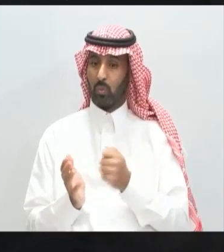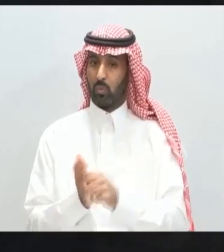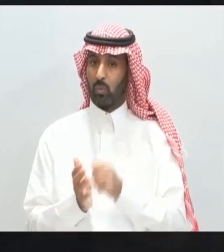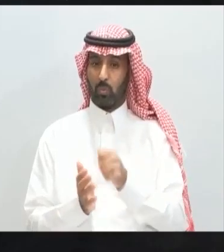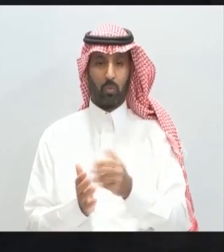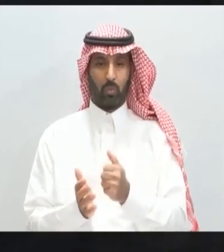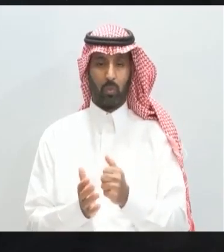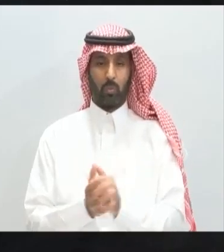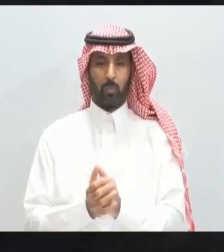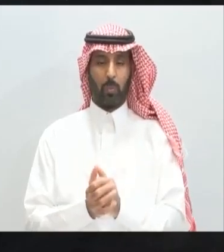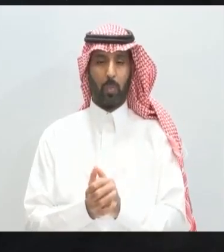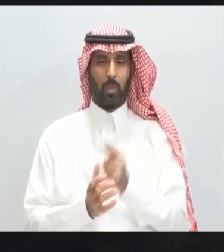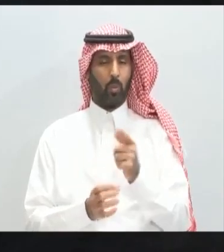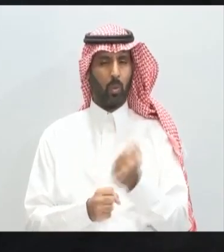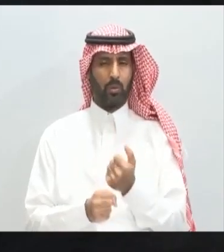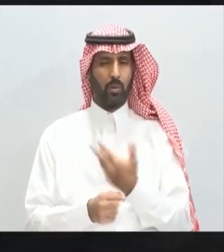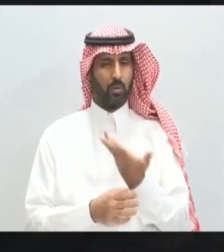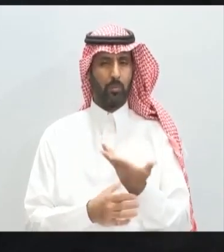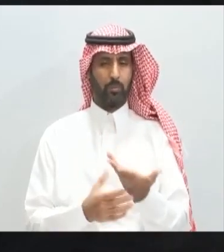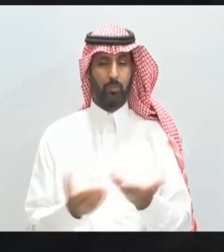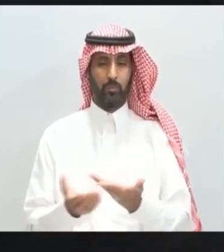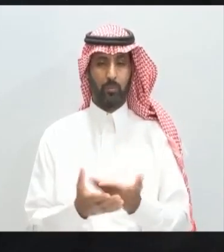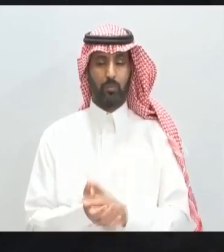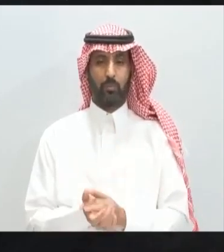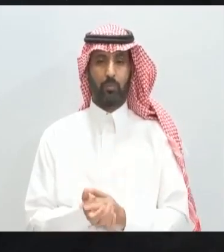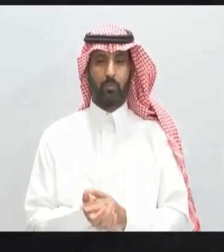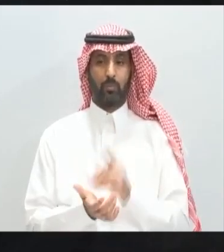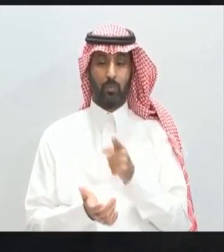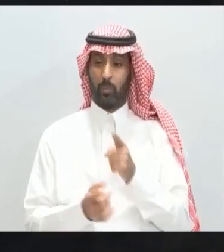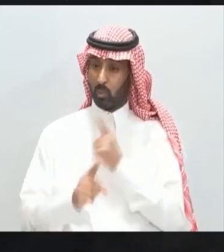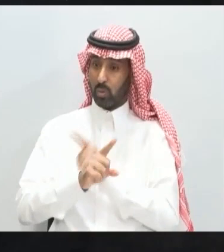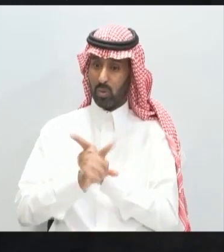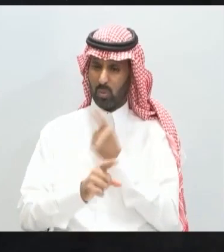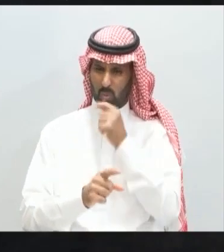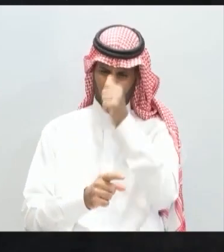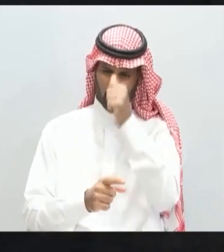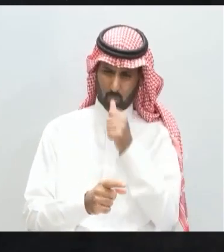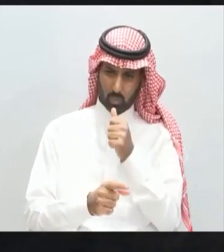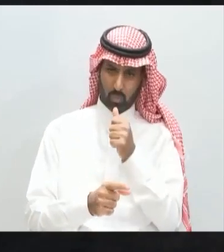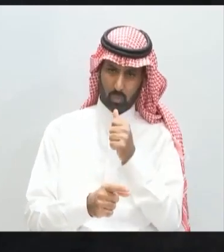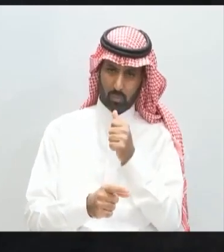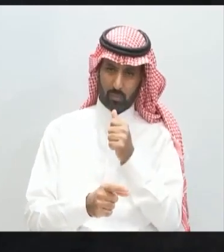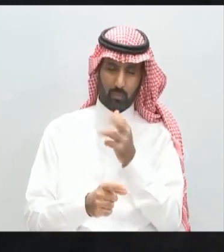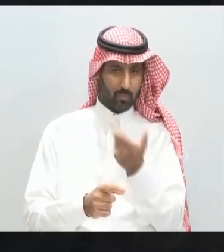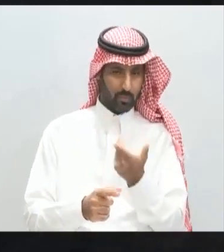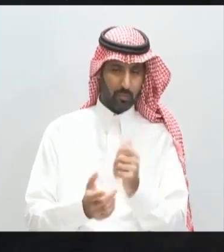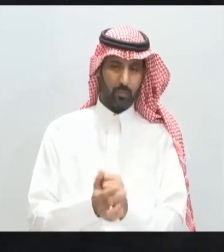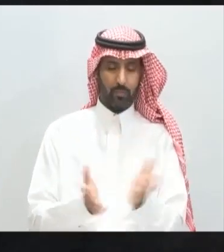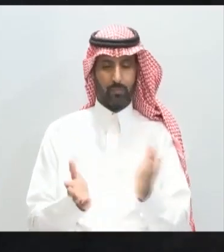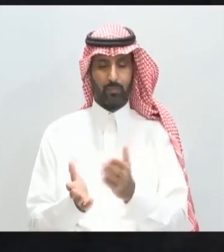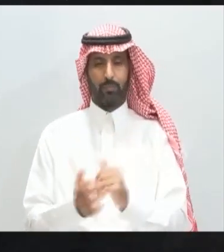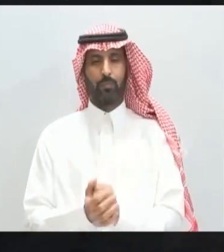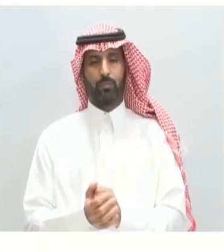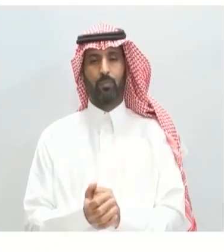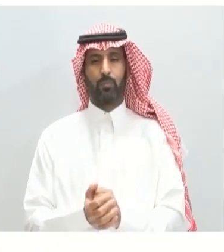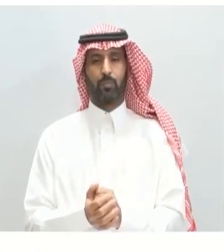your homework? Do you get something, or maybe your teacher gets something? So let's see the answer for